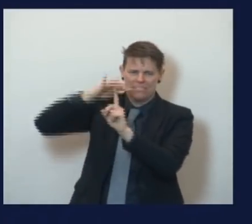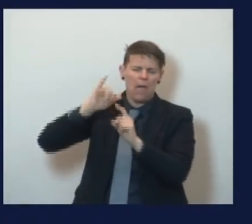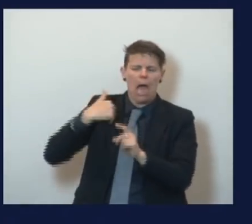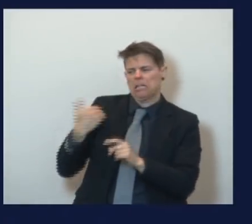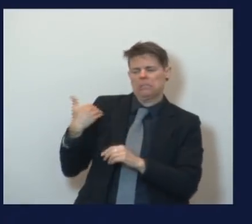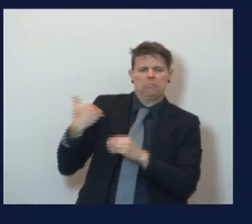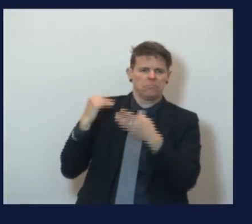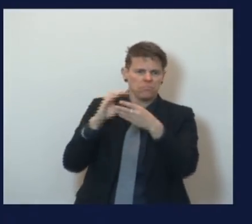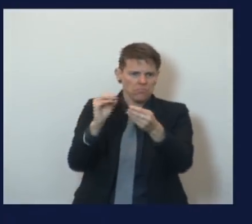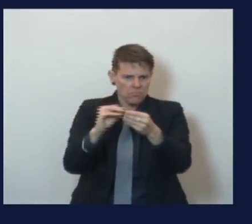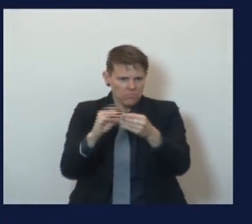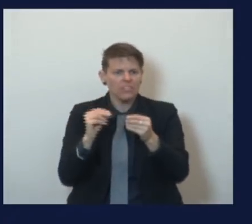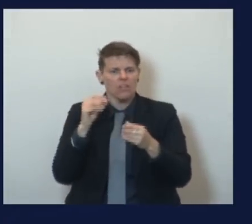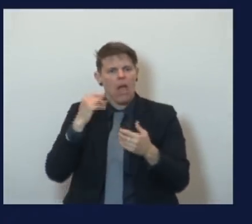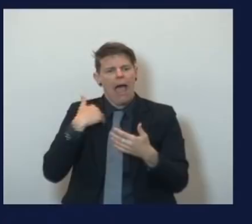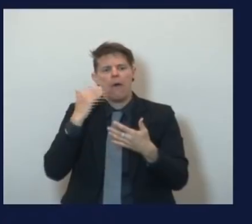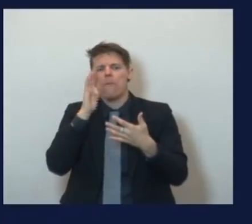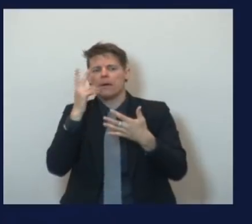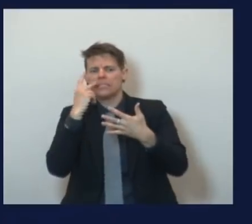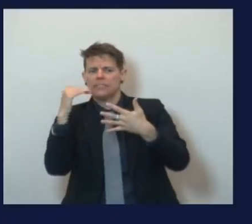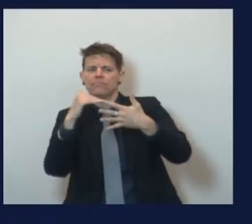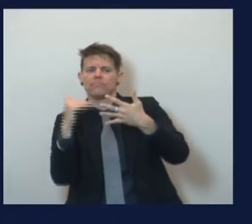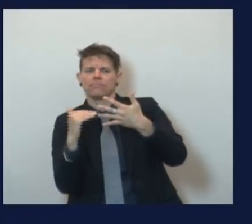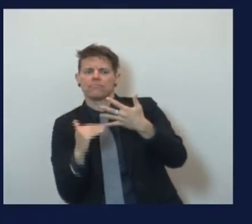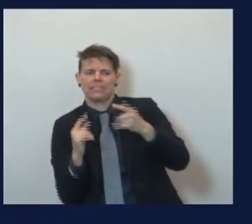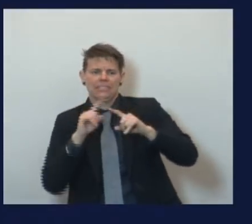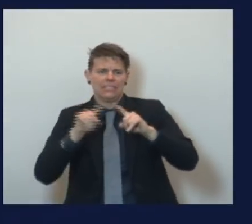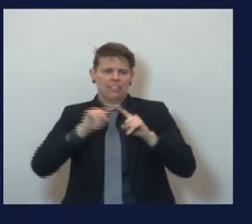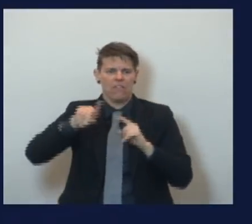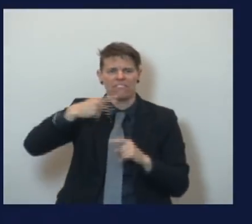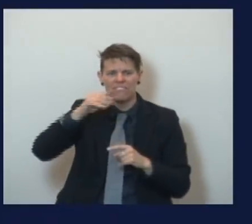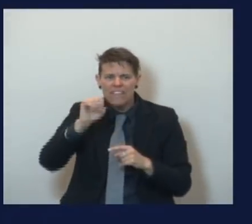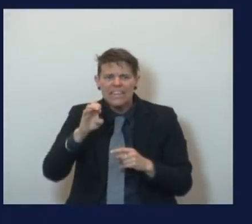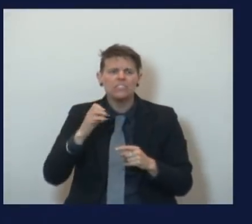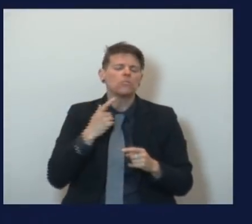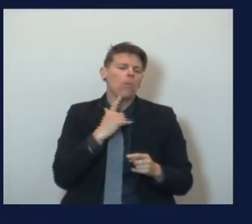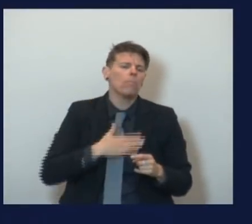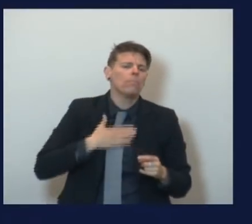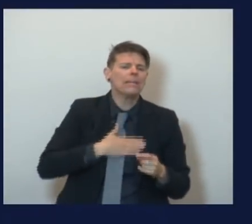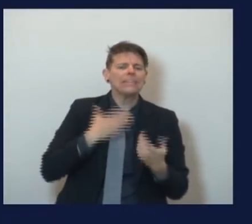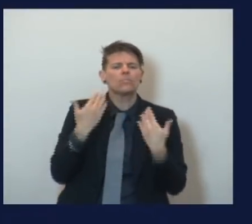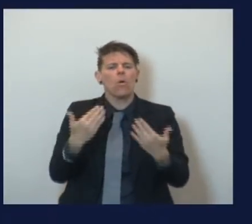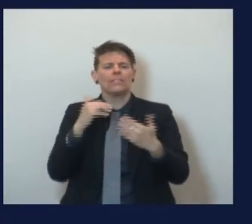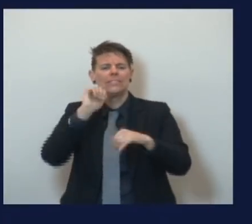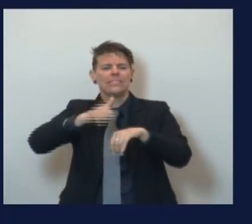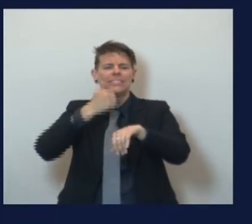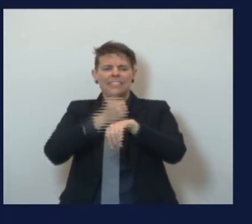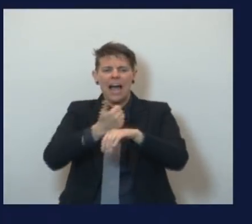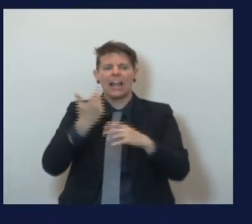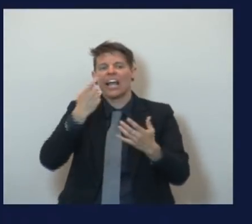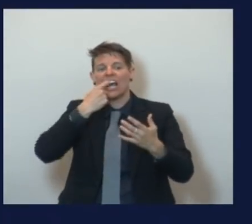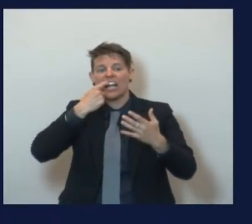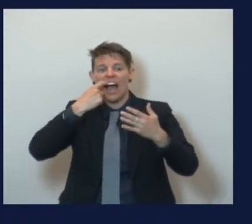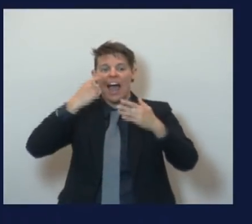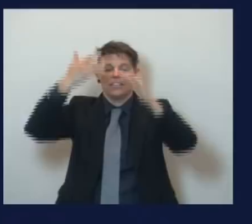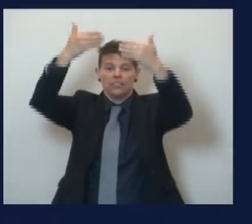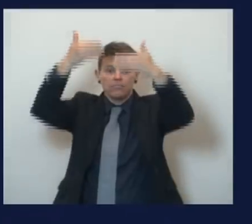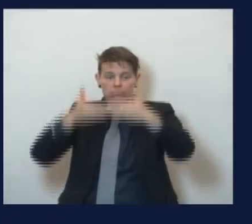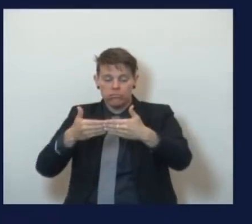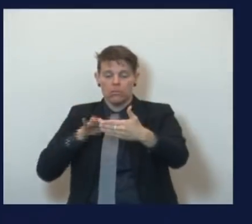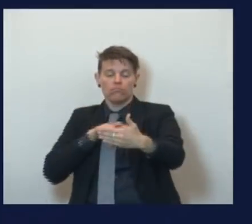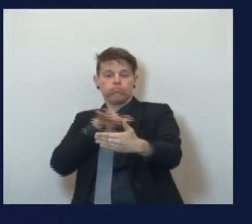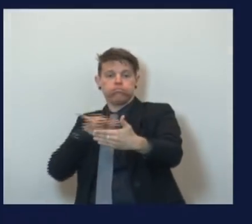phases. If you can install large plexiglass sneeze guards at cash registers, this is